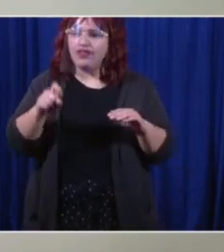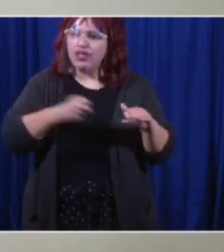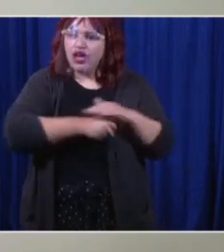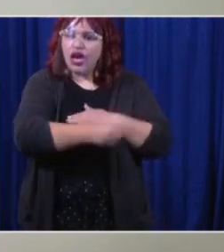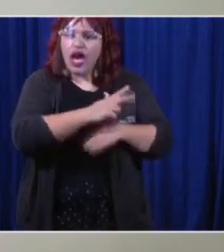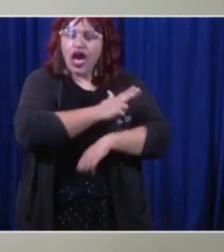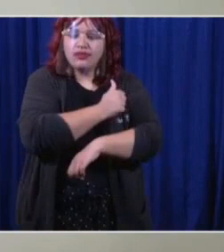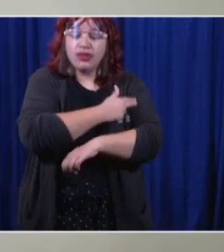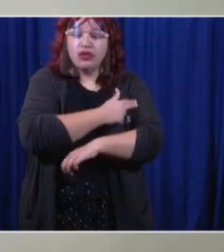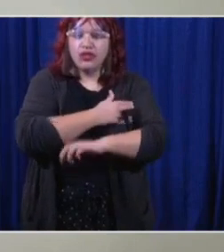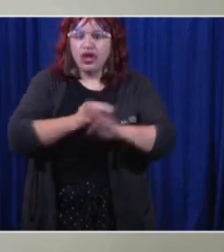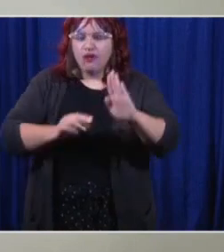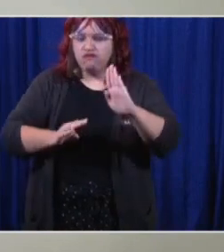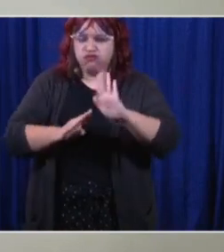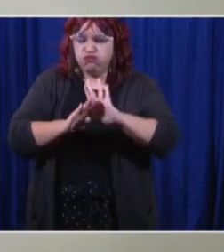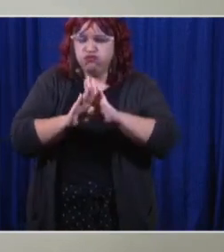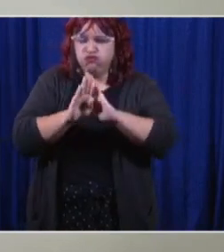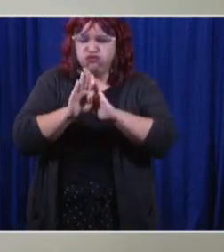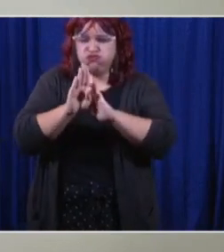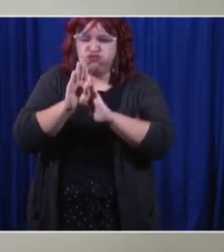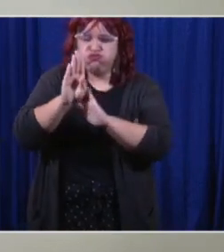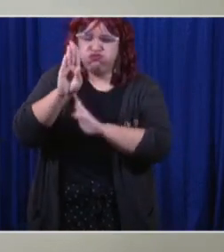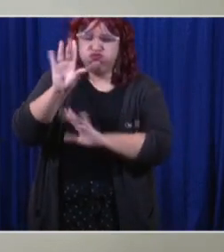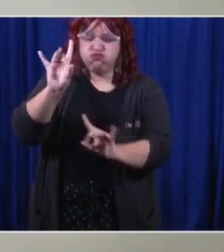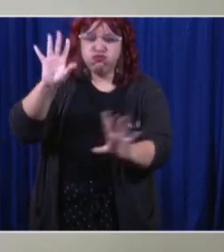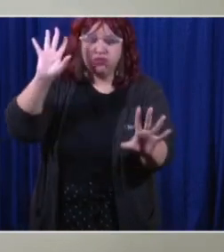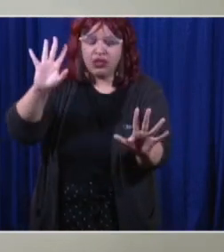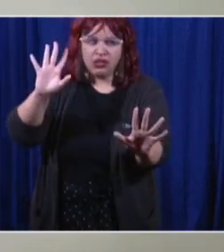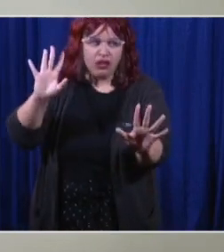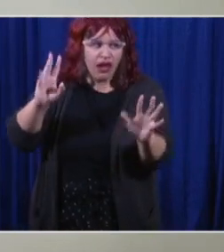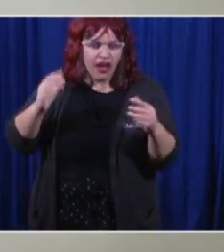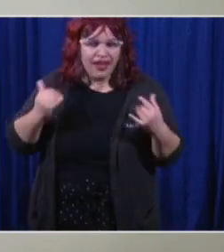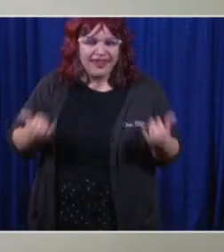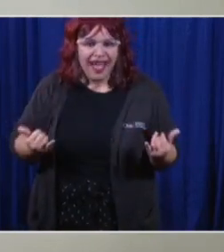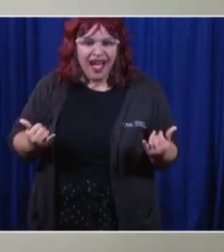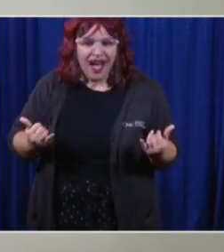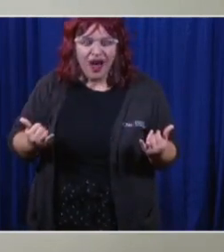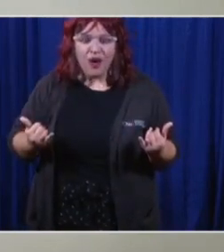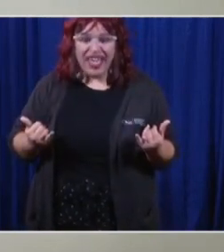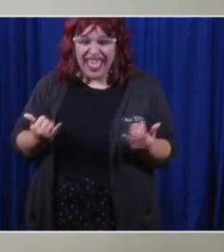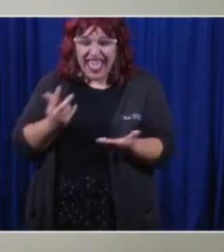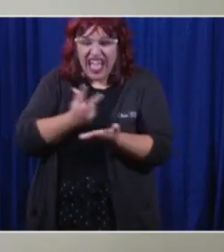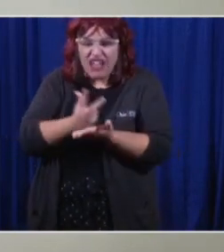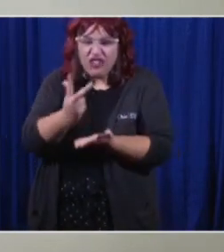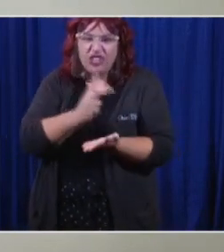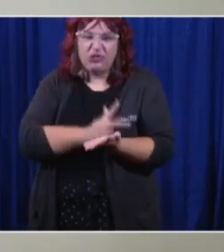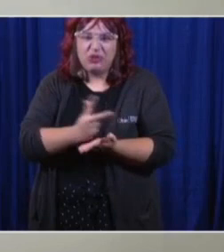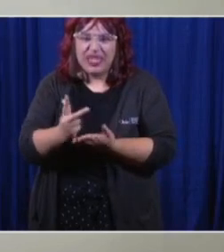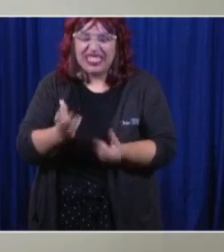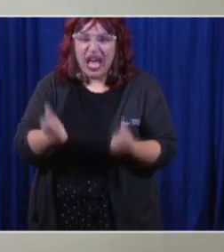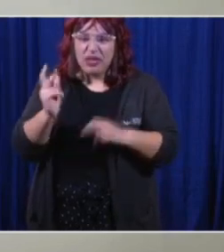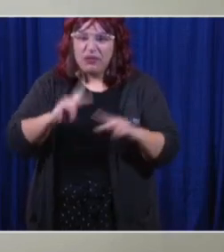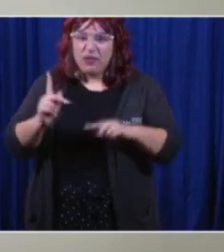predictably exponentially. The number of hospital cases in our community is doubling every 3 weeks.